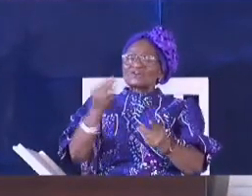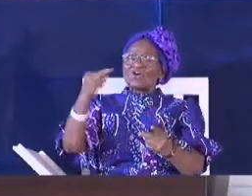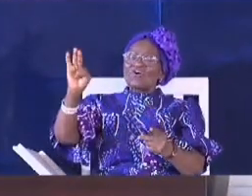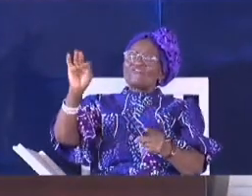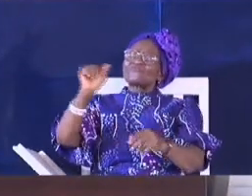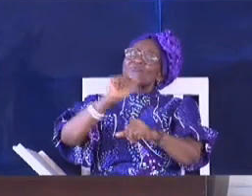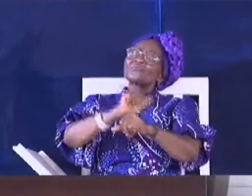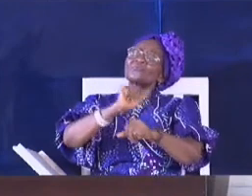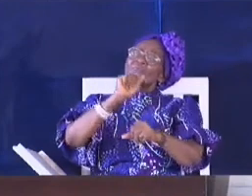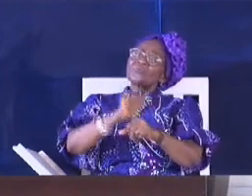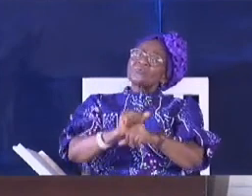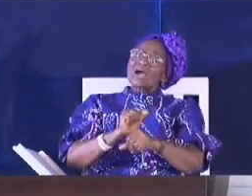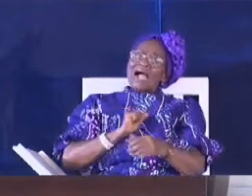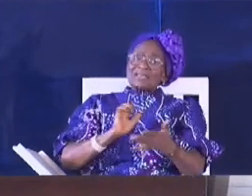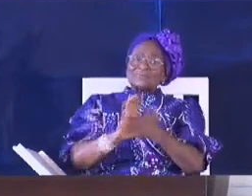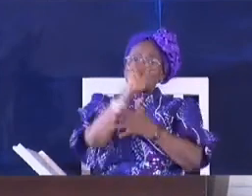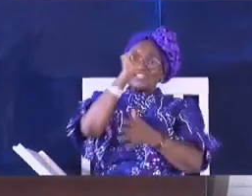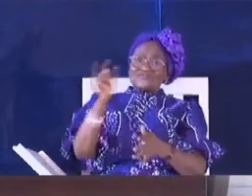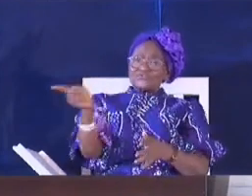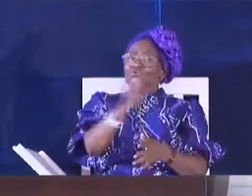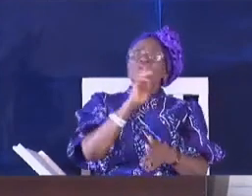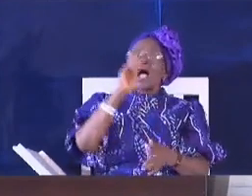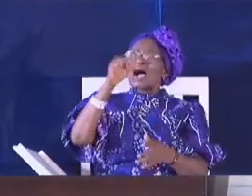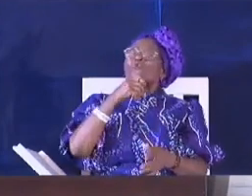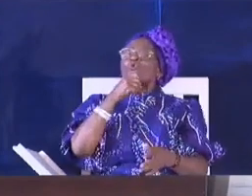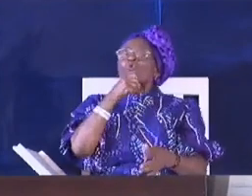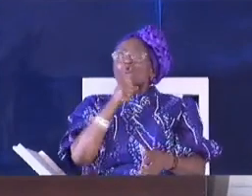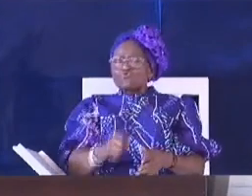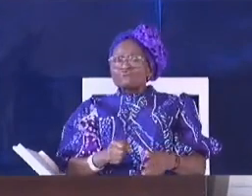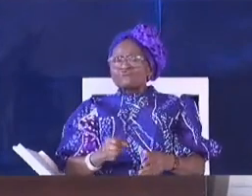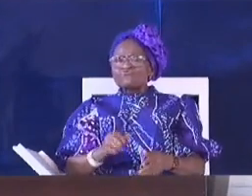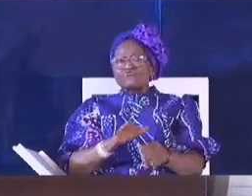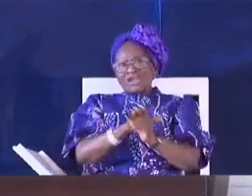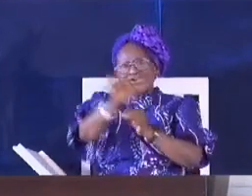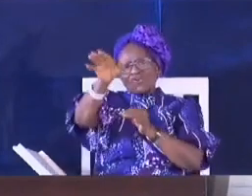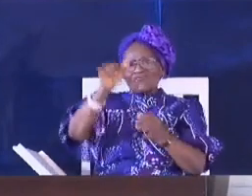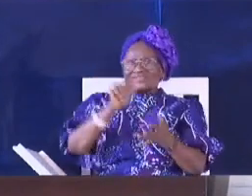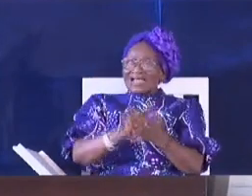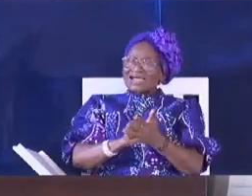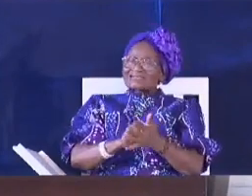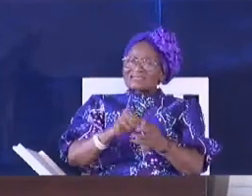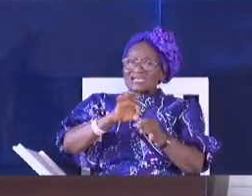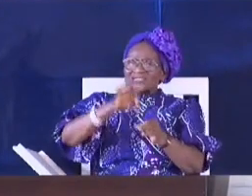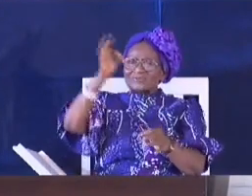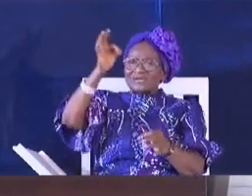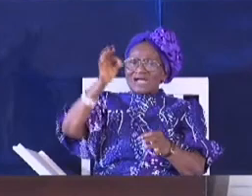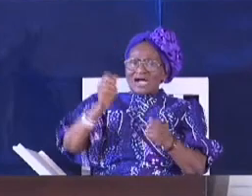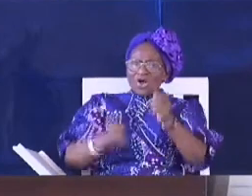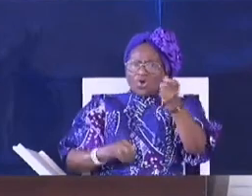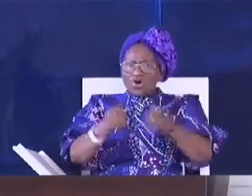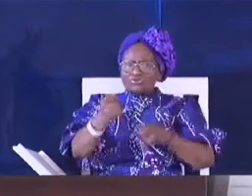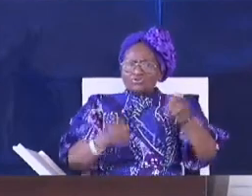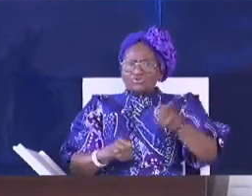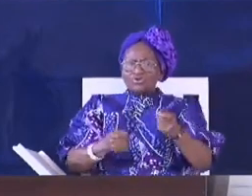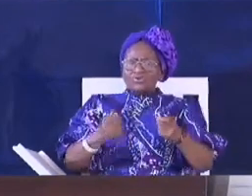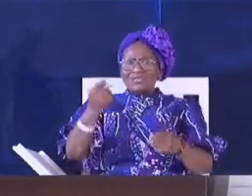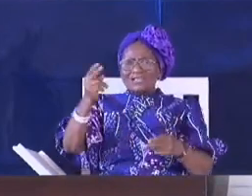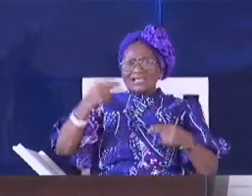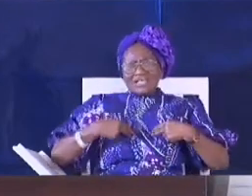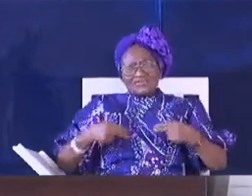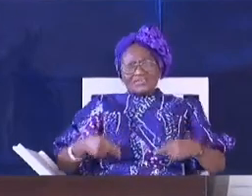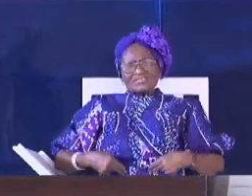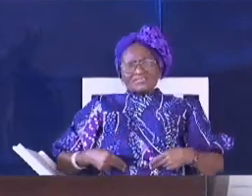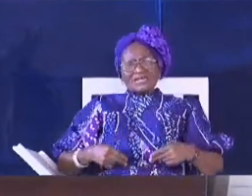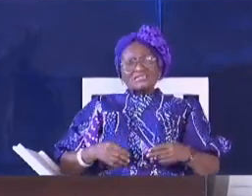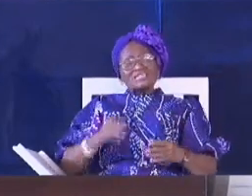I believe you are old enough to know that the spiritual controls the physical. If God